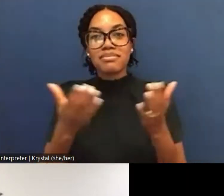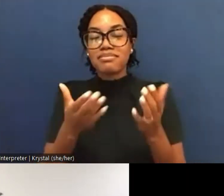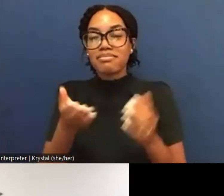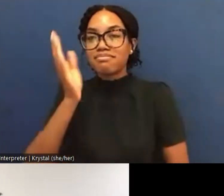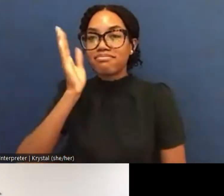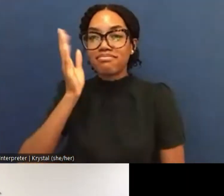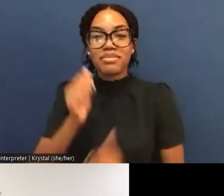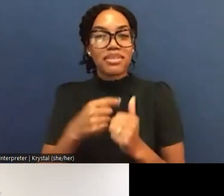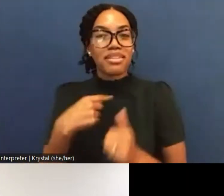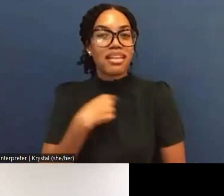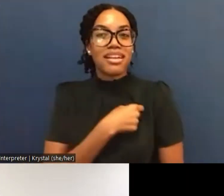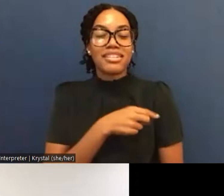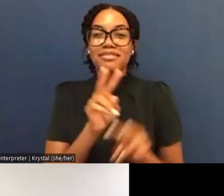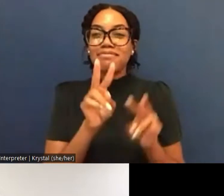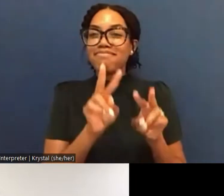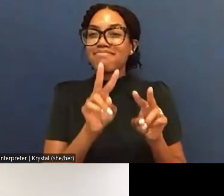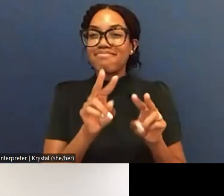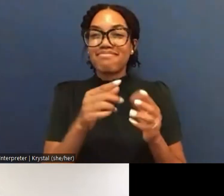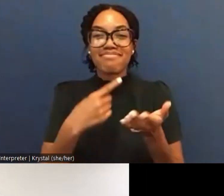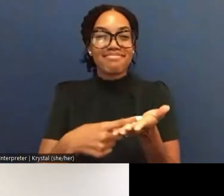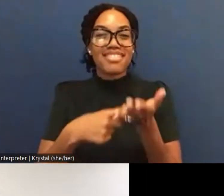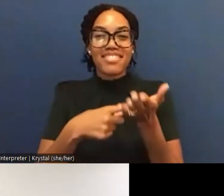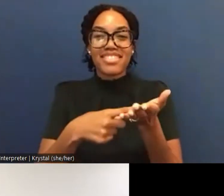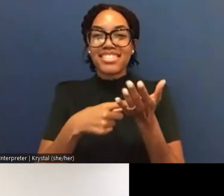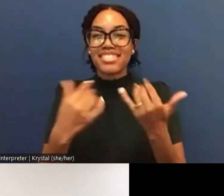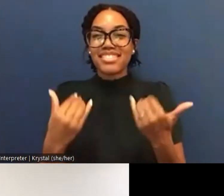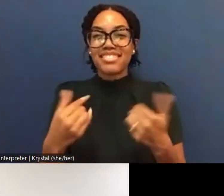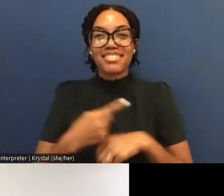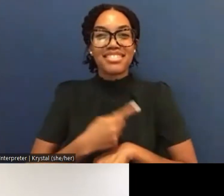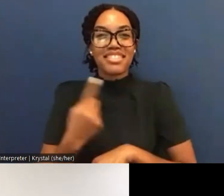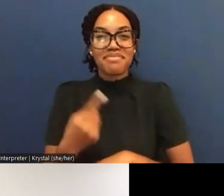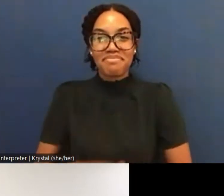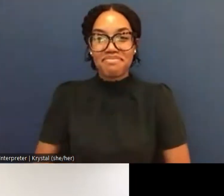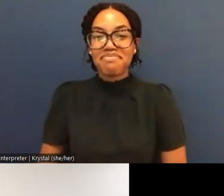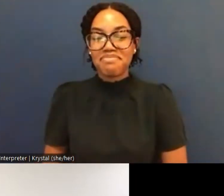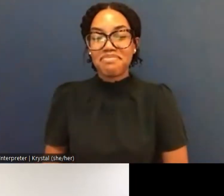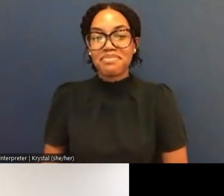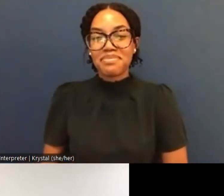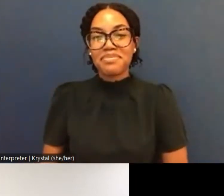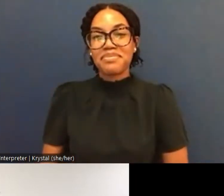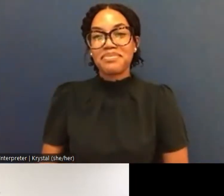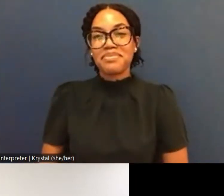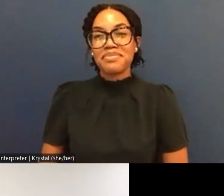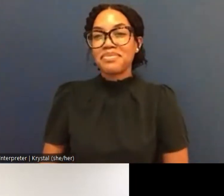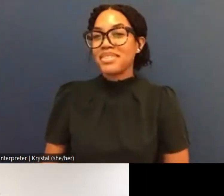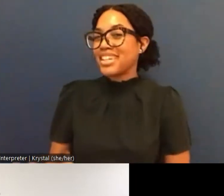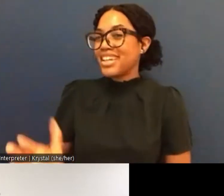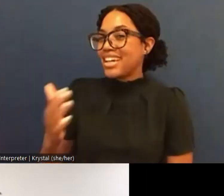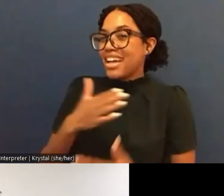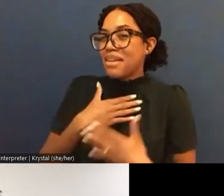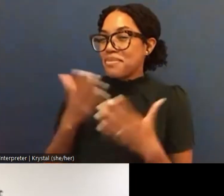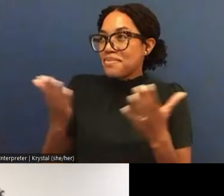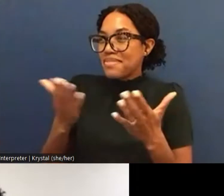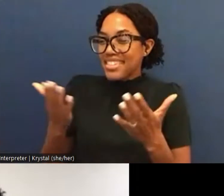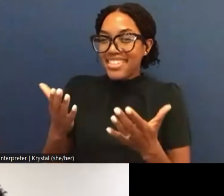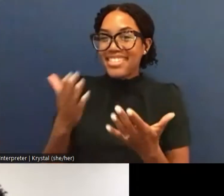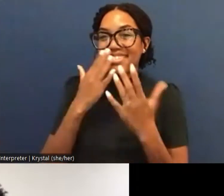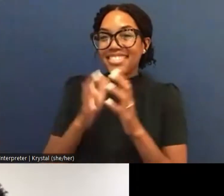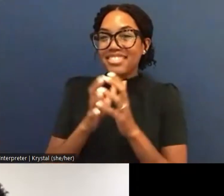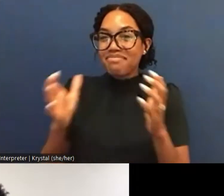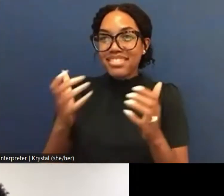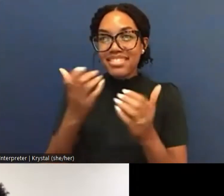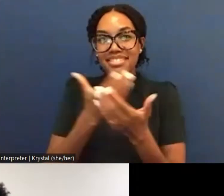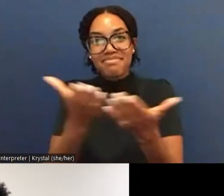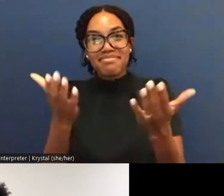you've learned. I'm so looking forward to the conversation tonight and to learn with and from you. Well, I'm so happy to be here. Thank you